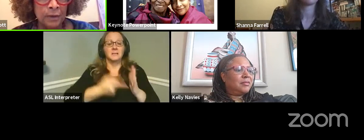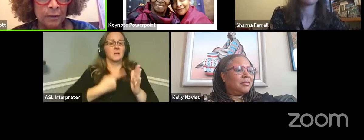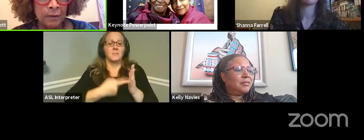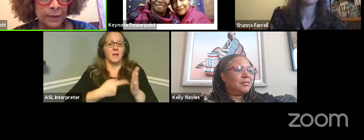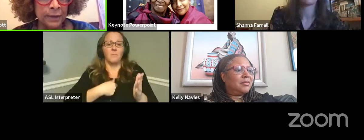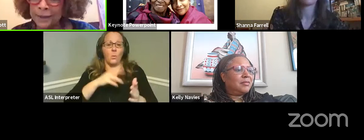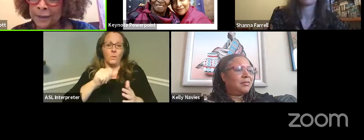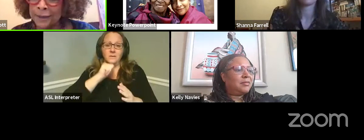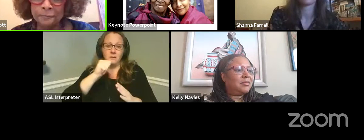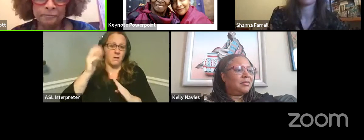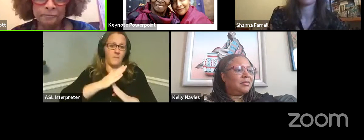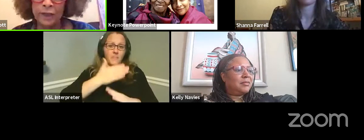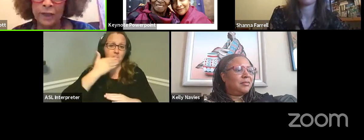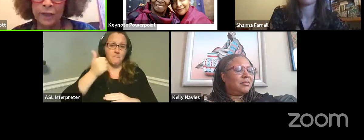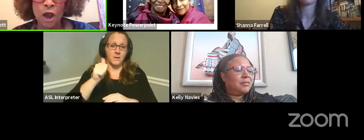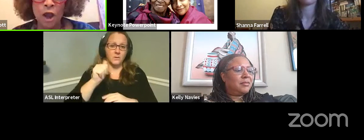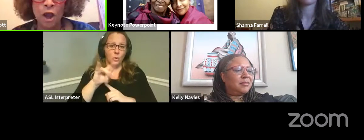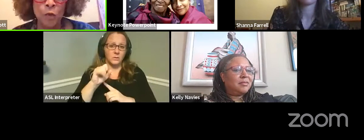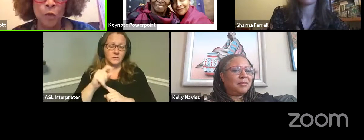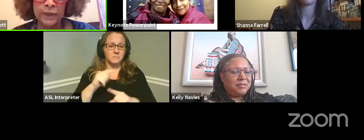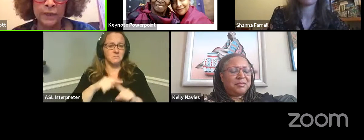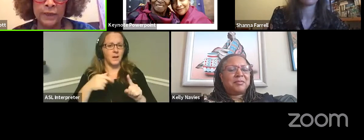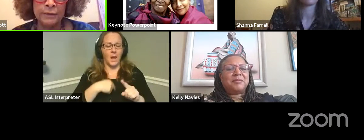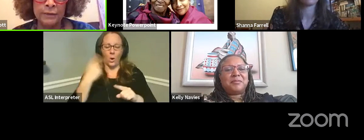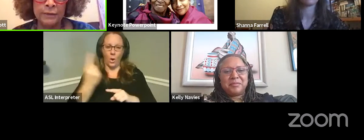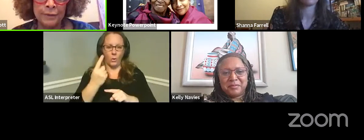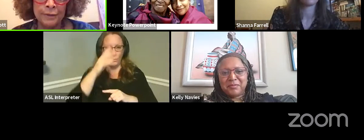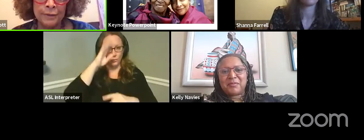But no, that's what I always did.